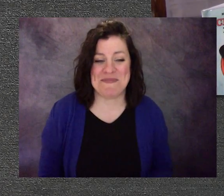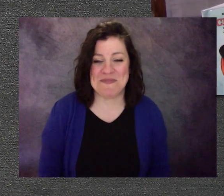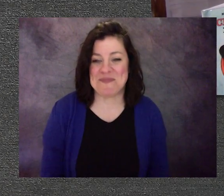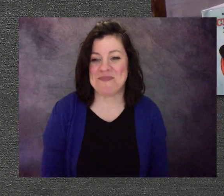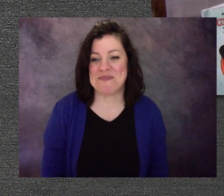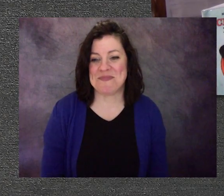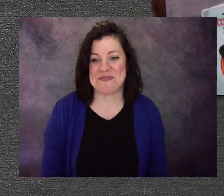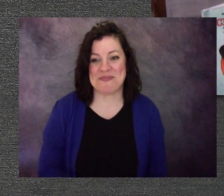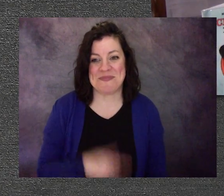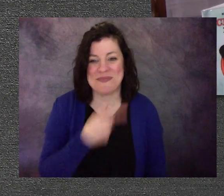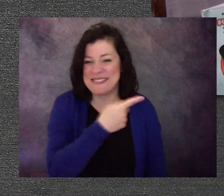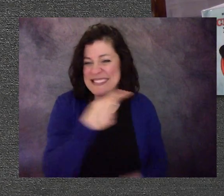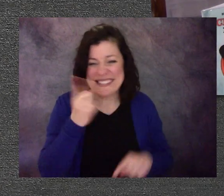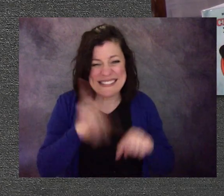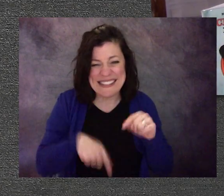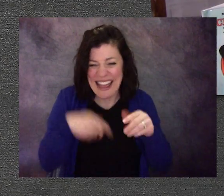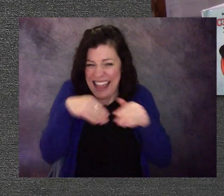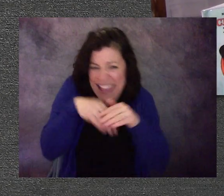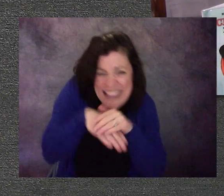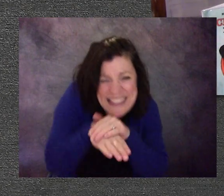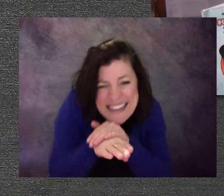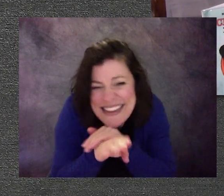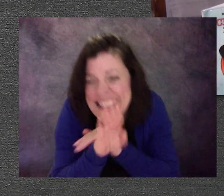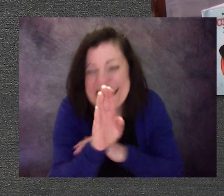tight squeeze.